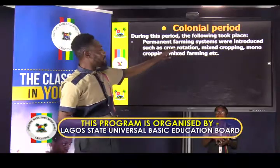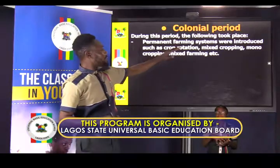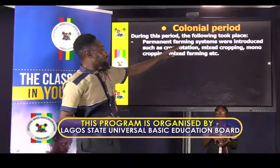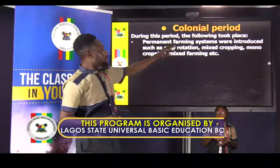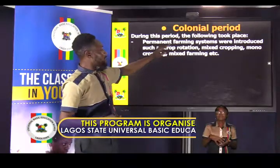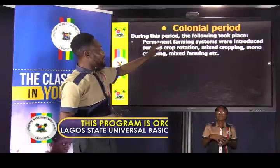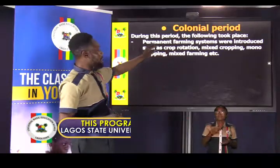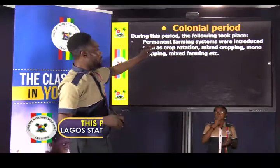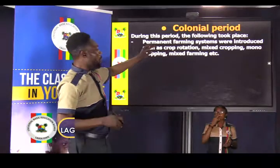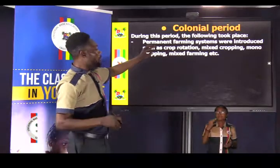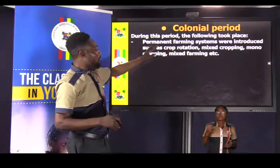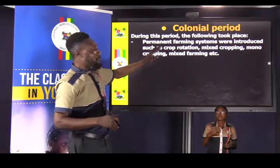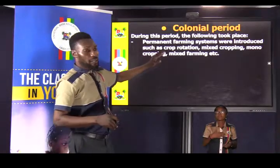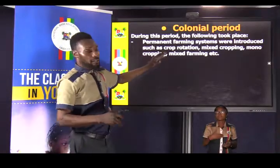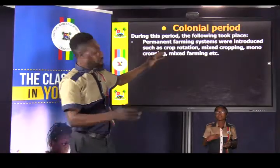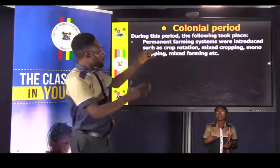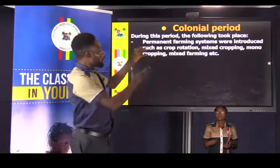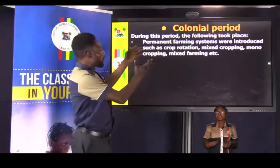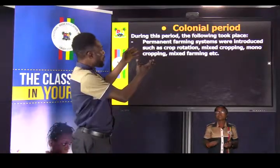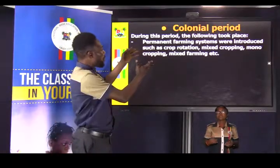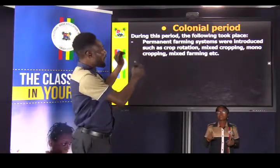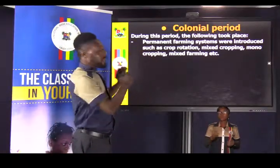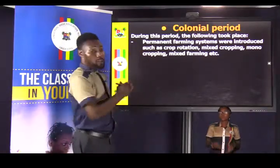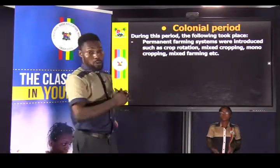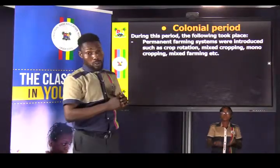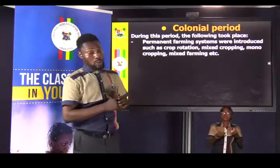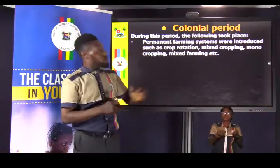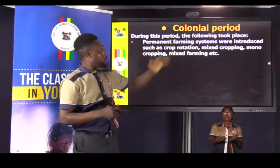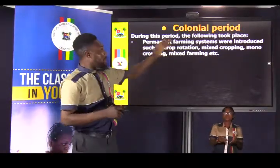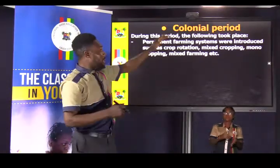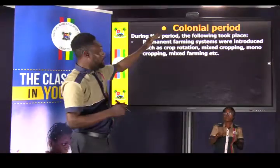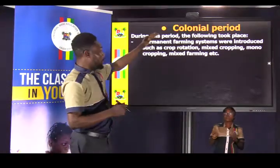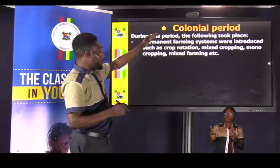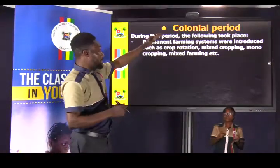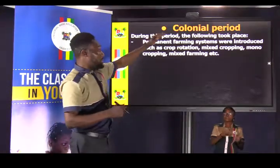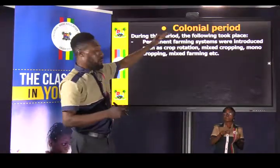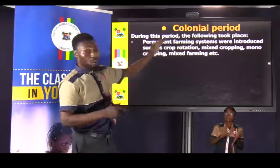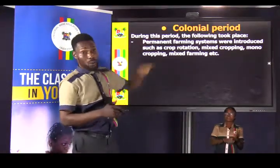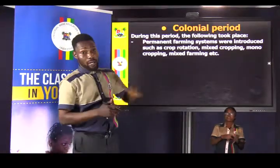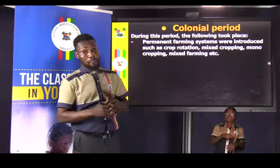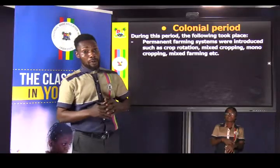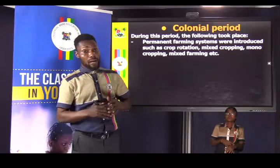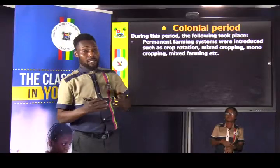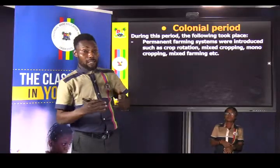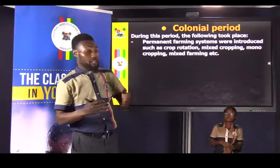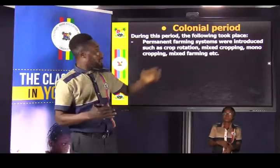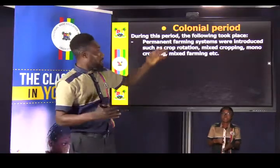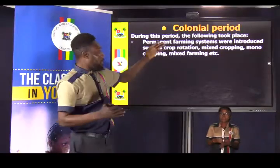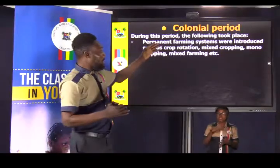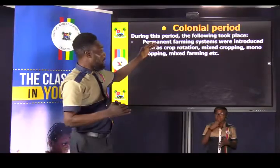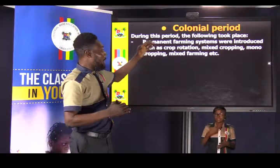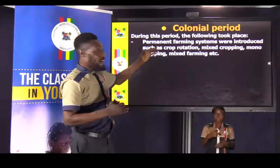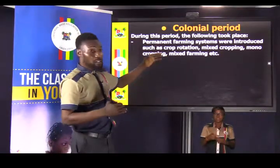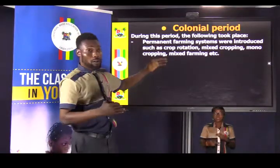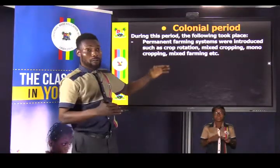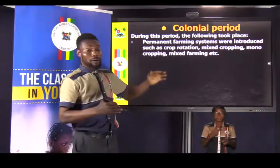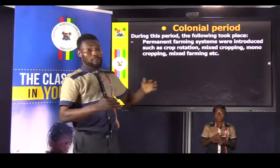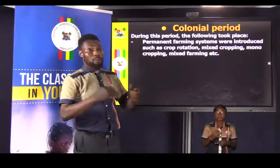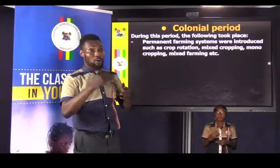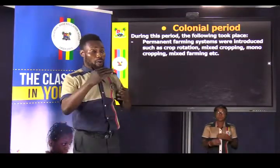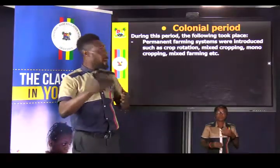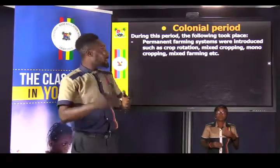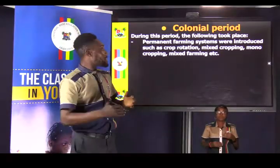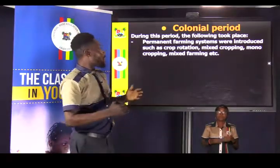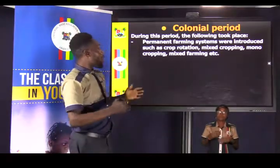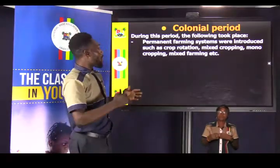All these systems of farming were introduced during this colonial period. I think is a kind